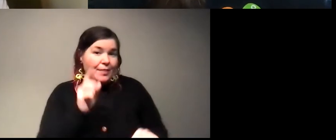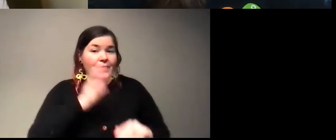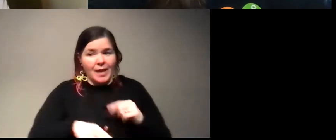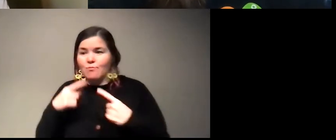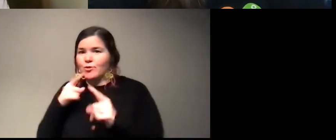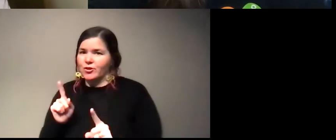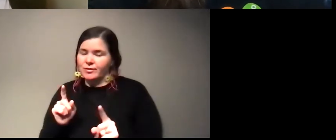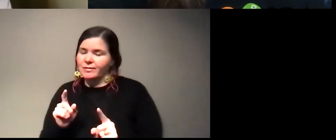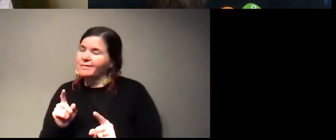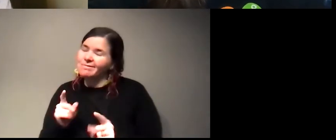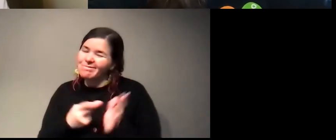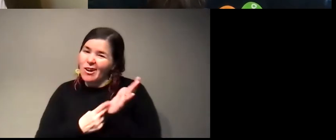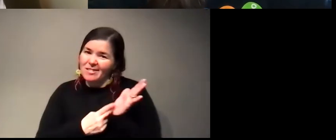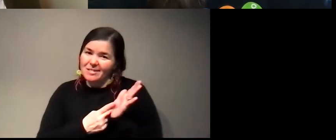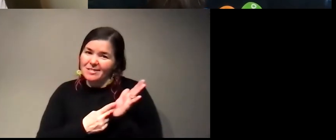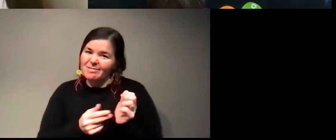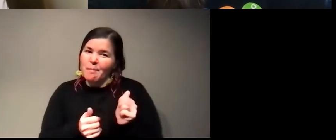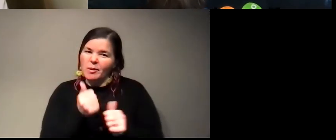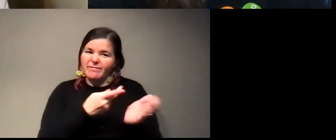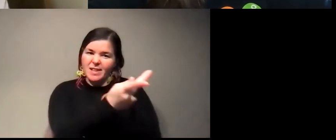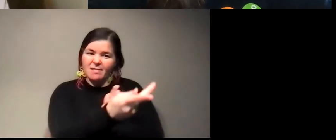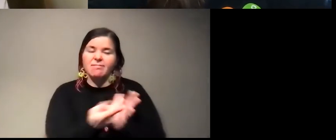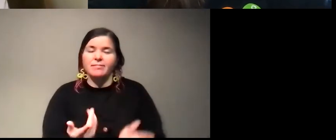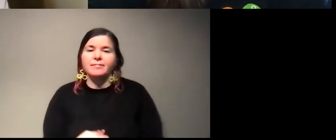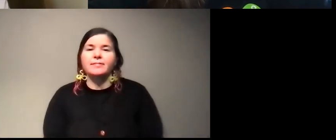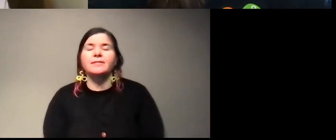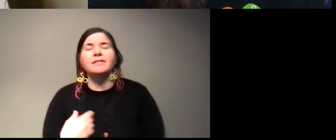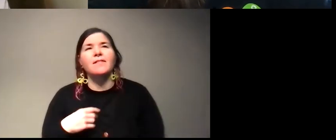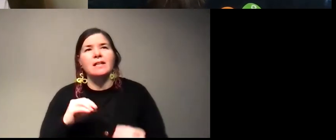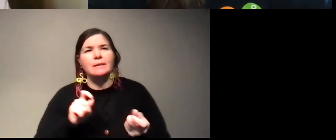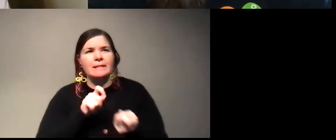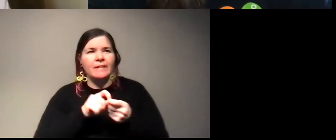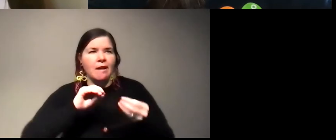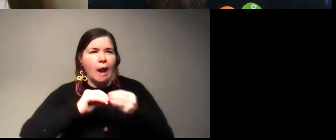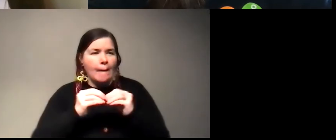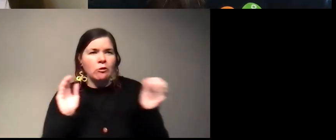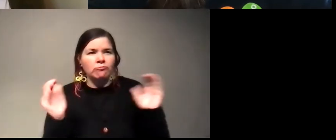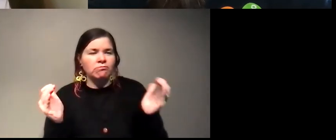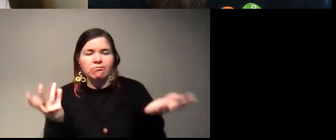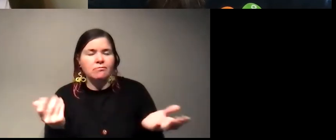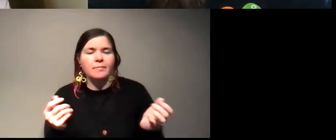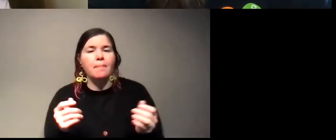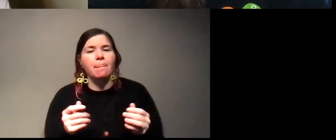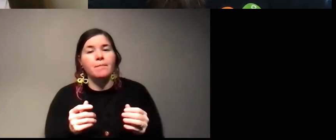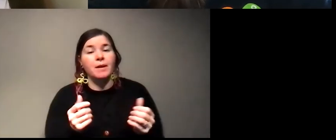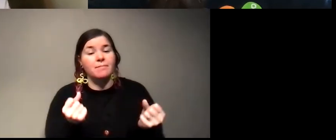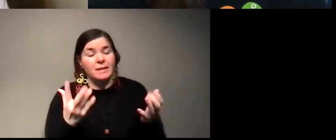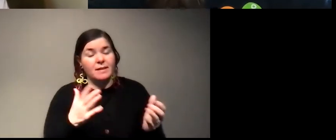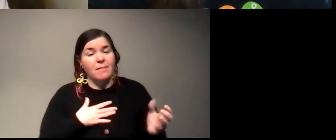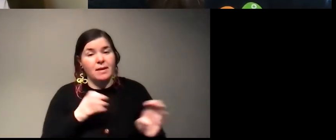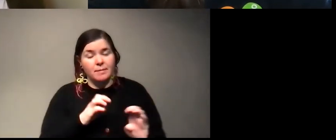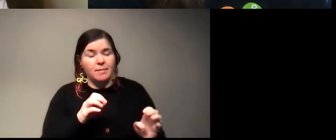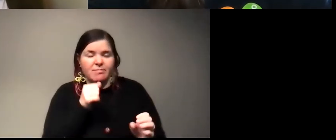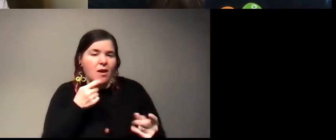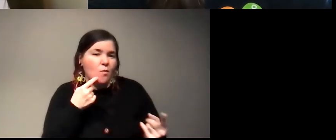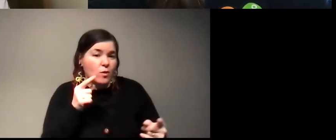work, honestly. So I don't know if I have a ratio, but a lot of my experiments have not worked. Even for